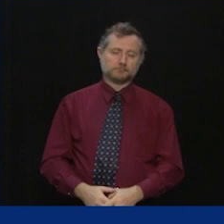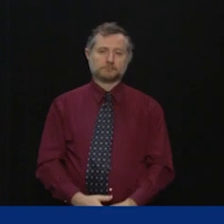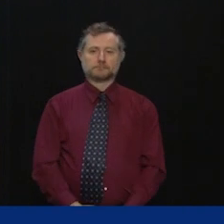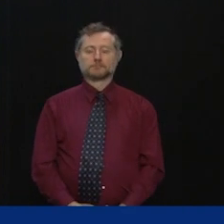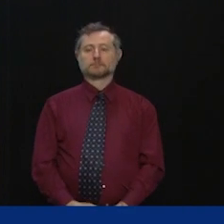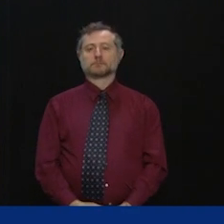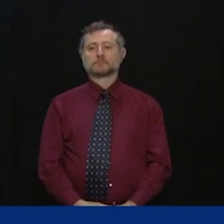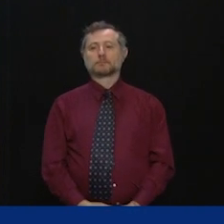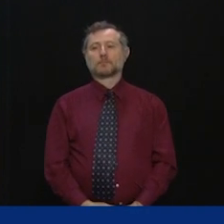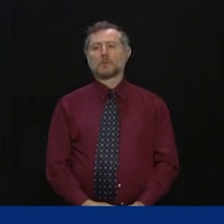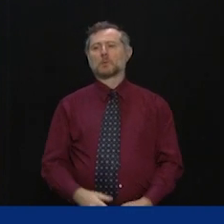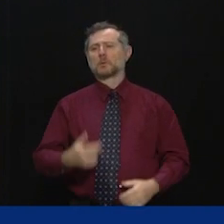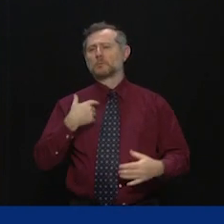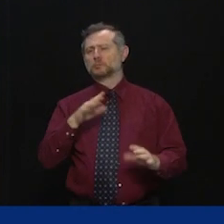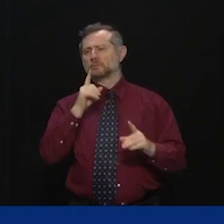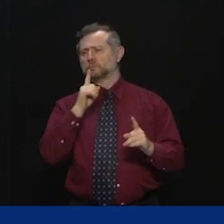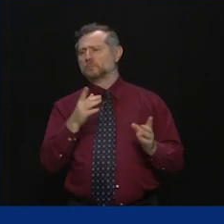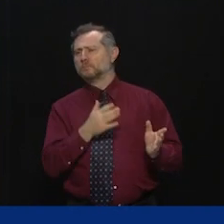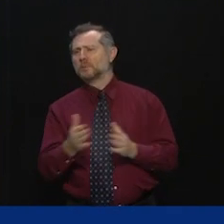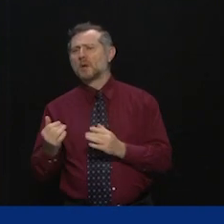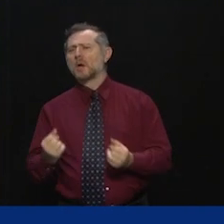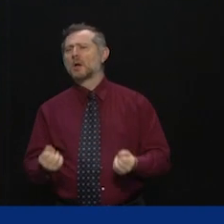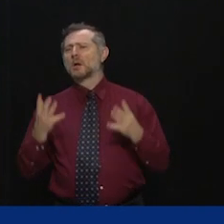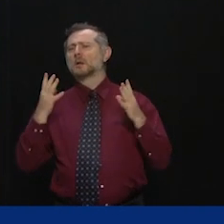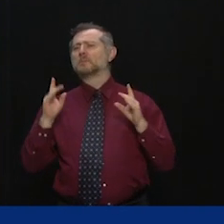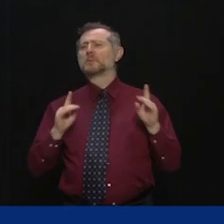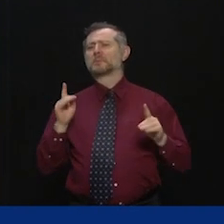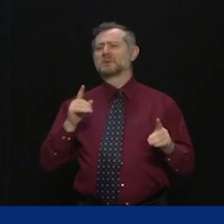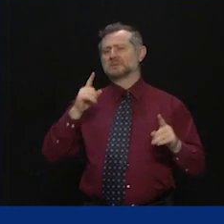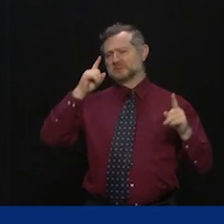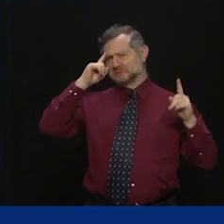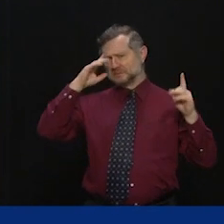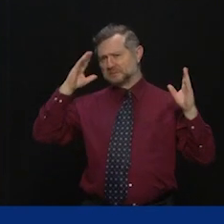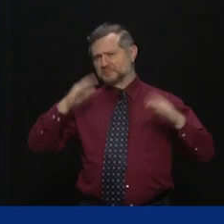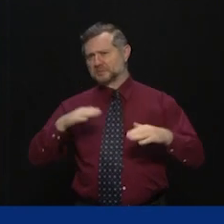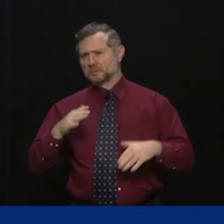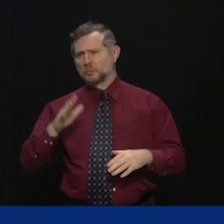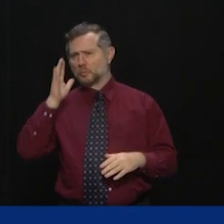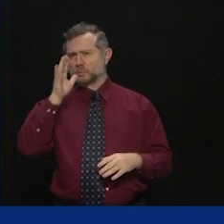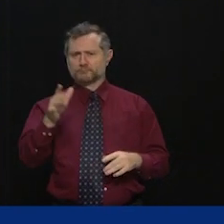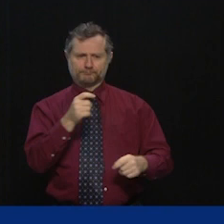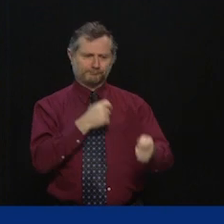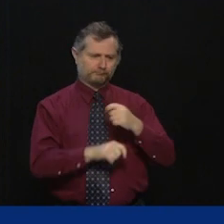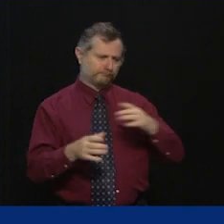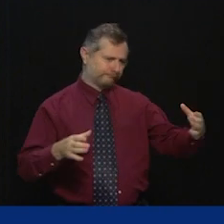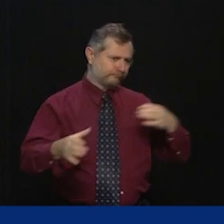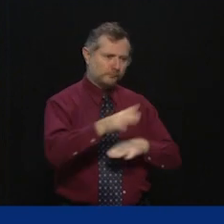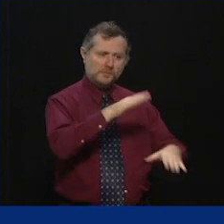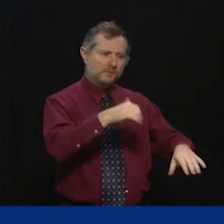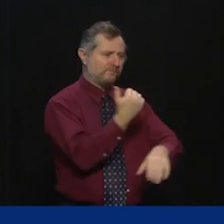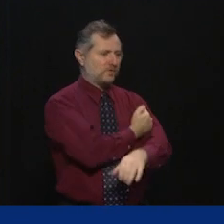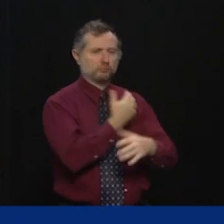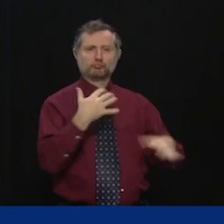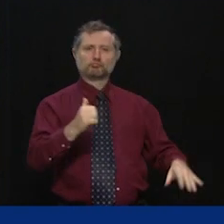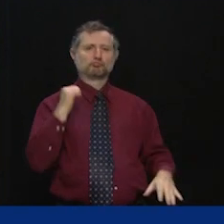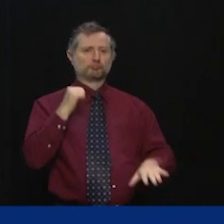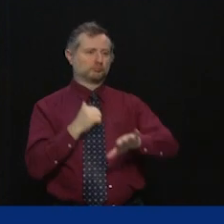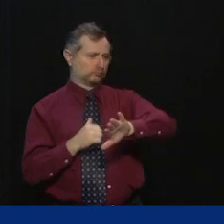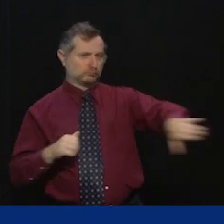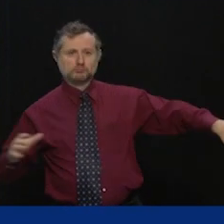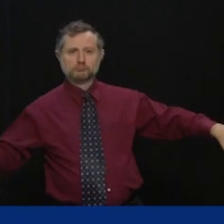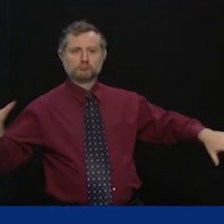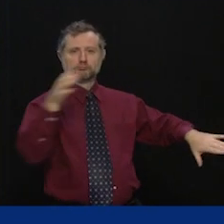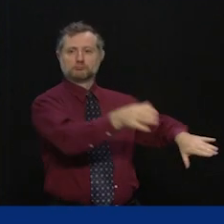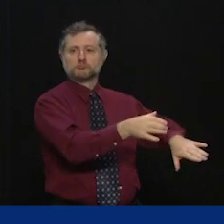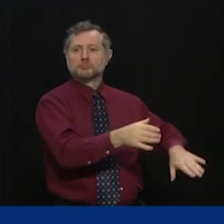this. How many people do you expect you're going to need to replace? How many people are going to resign or be fired?